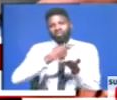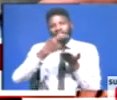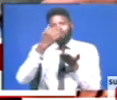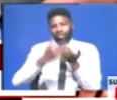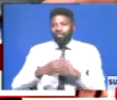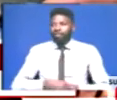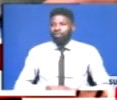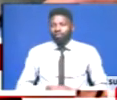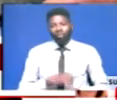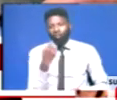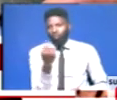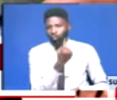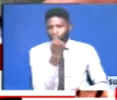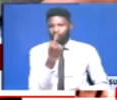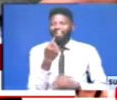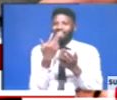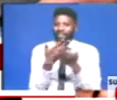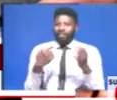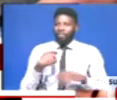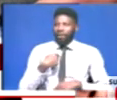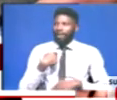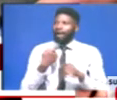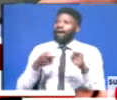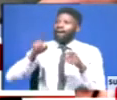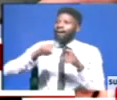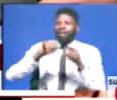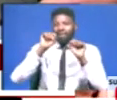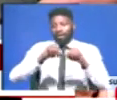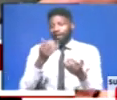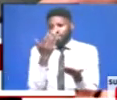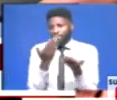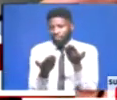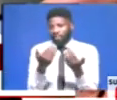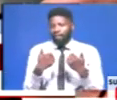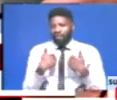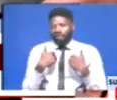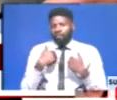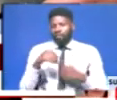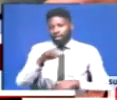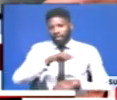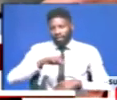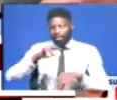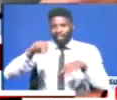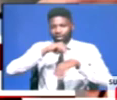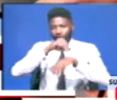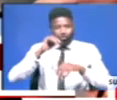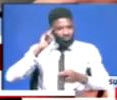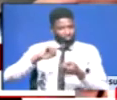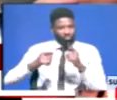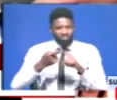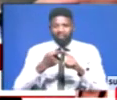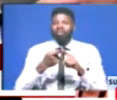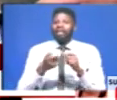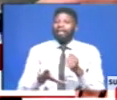The only thing I could add is perhaps an occasion for national reflection, bridge building, if we can. I